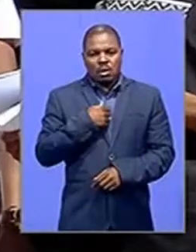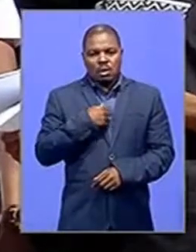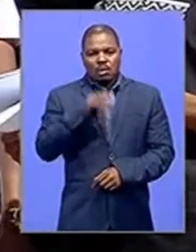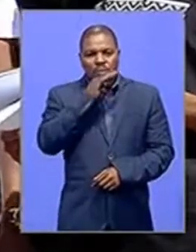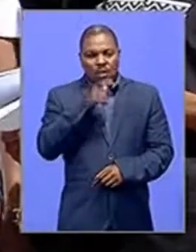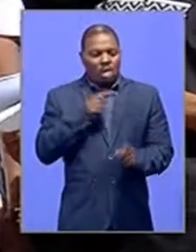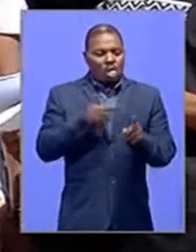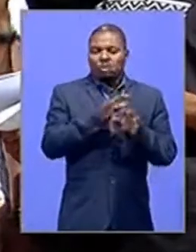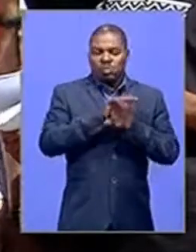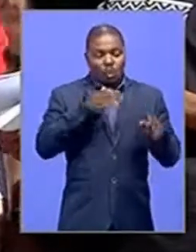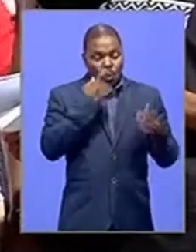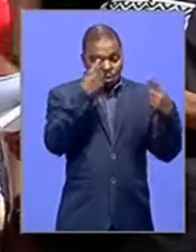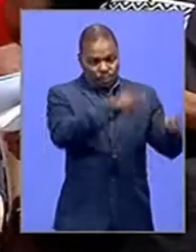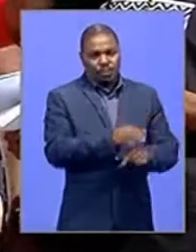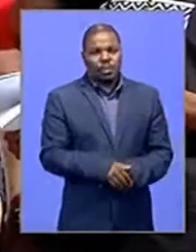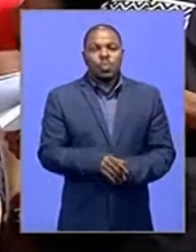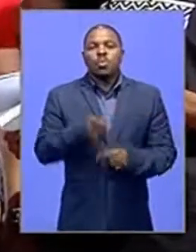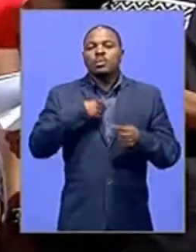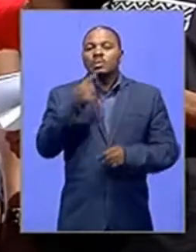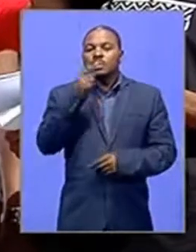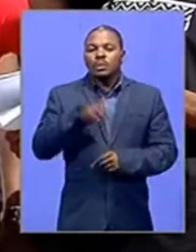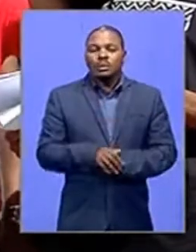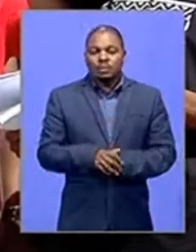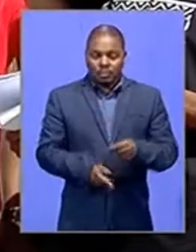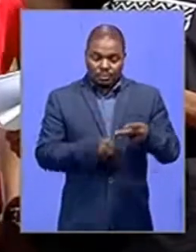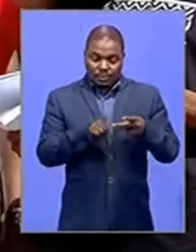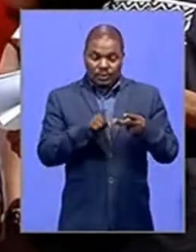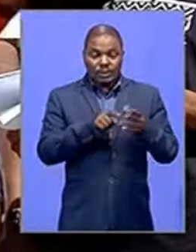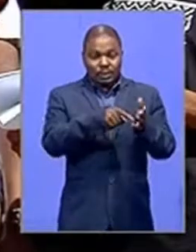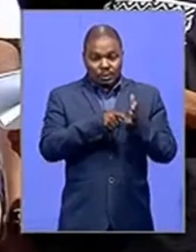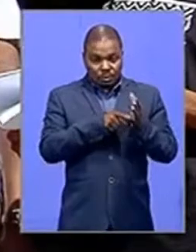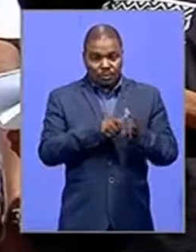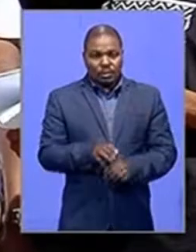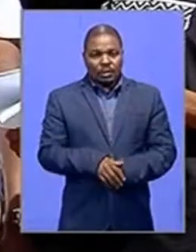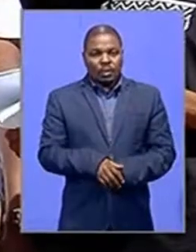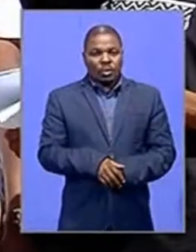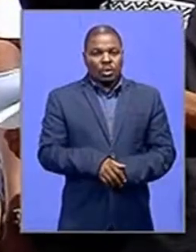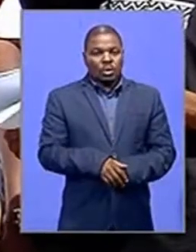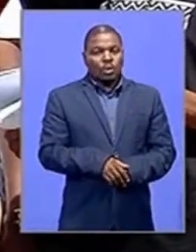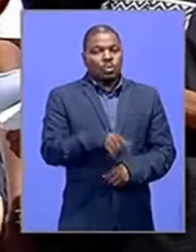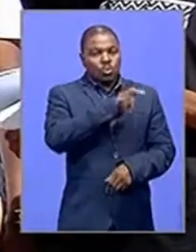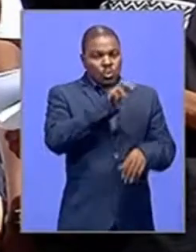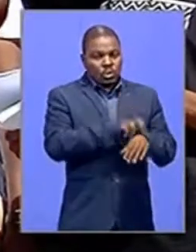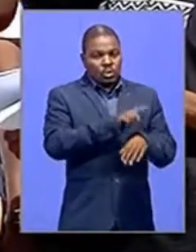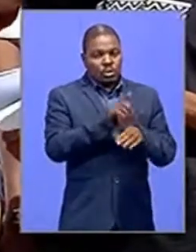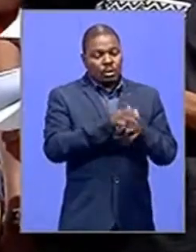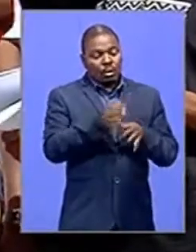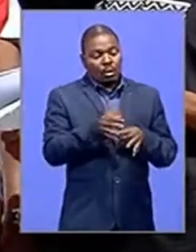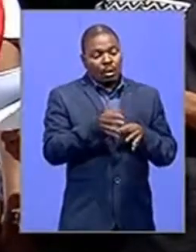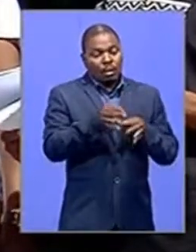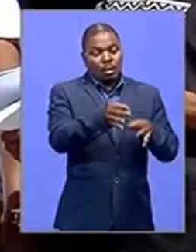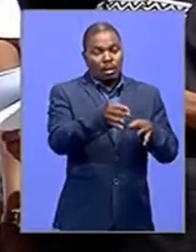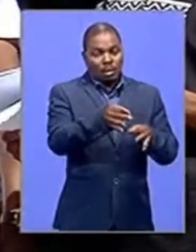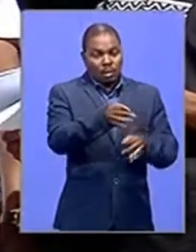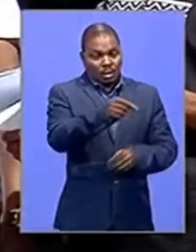for criticism. But we are saying our second demand, there should be room for an extension of 30 days